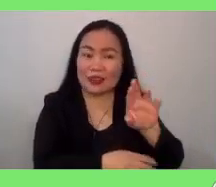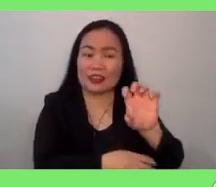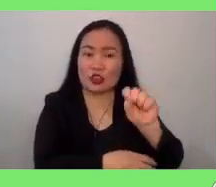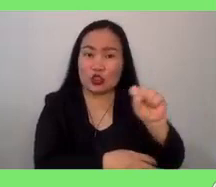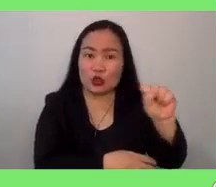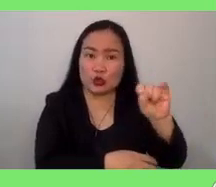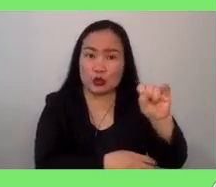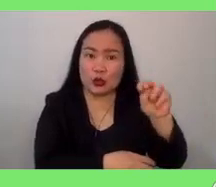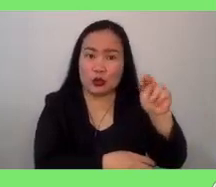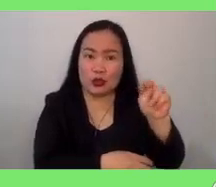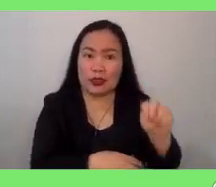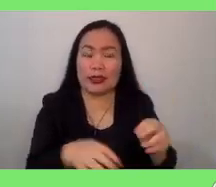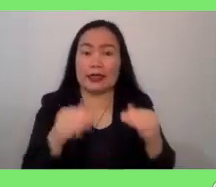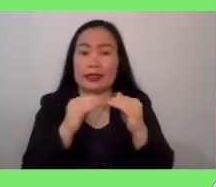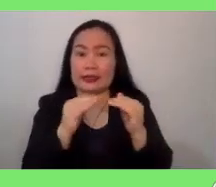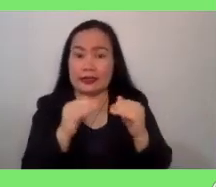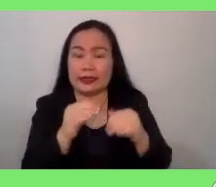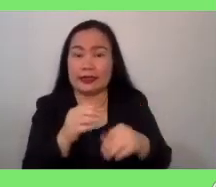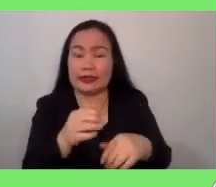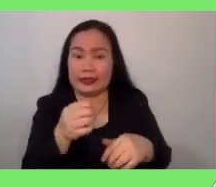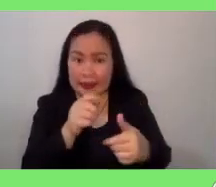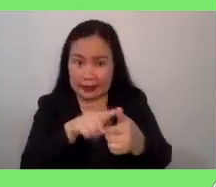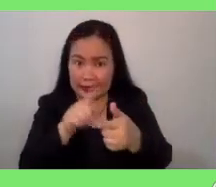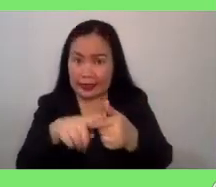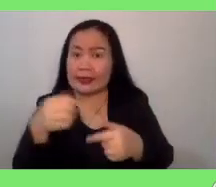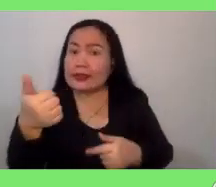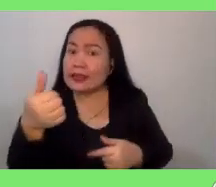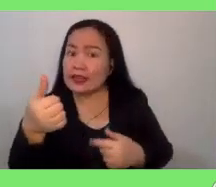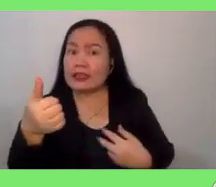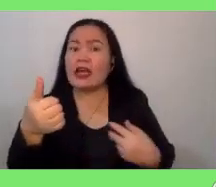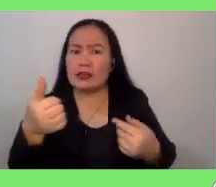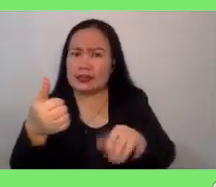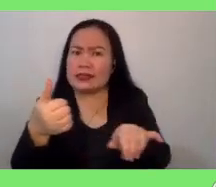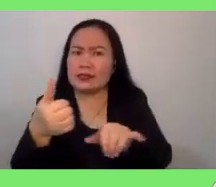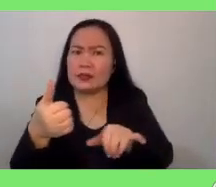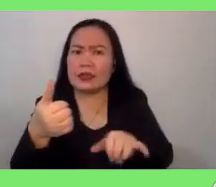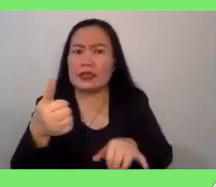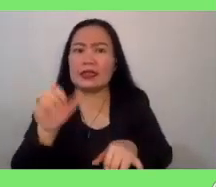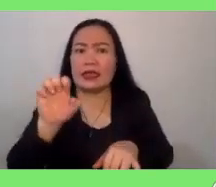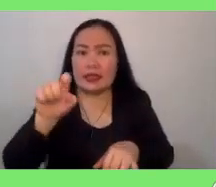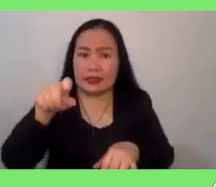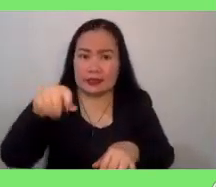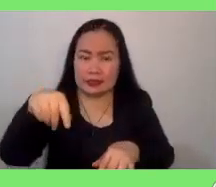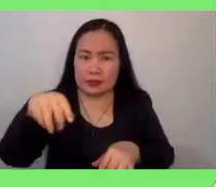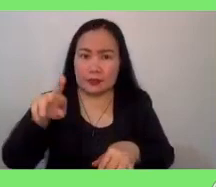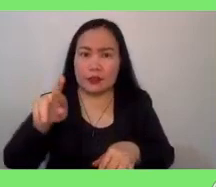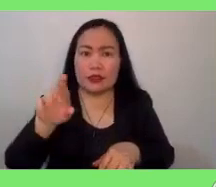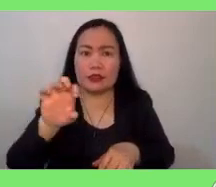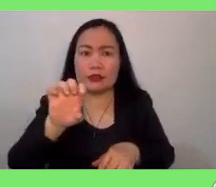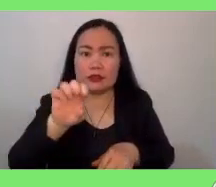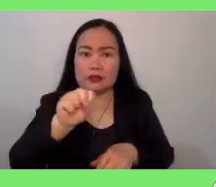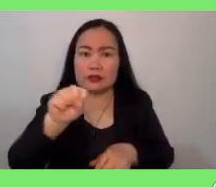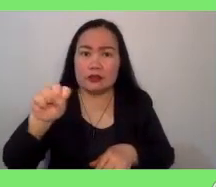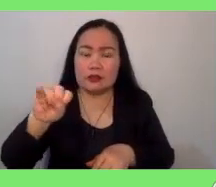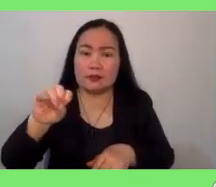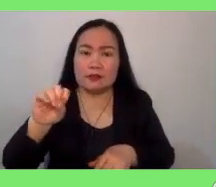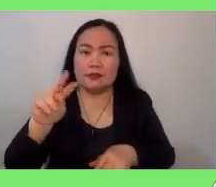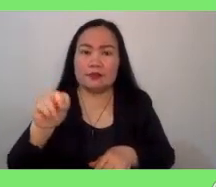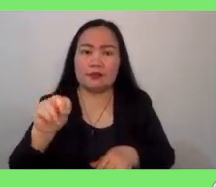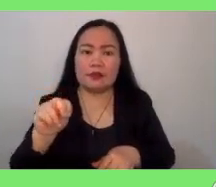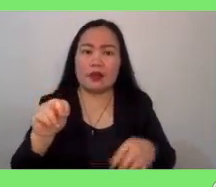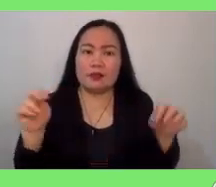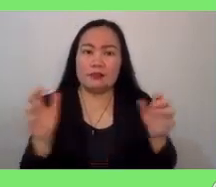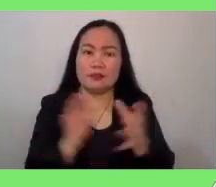ako, kumuha ako ng 10. So, this is also an expression. Okay? Expression lang sila kasi wala tong equal sign. Wala rin tong equal